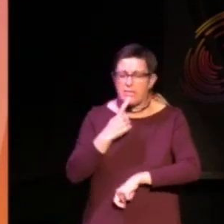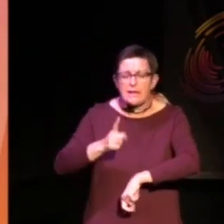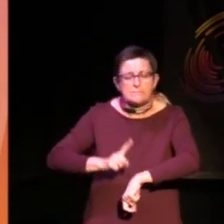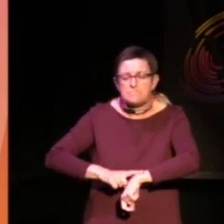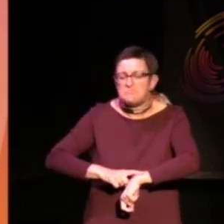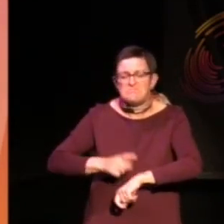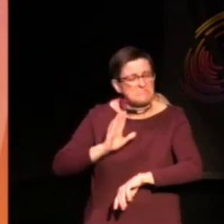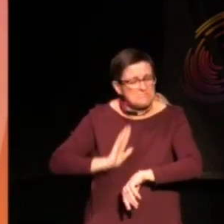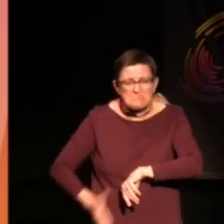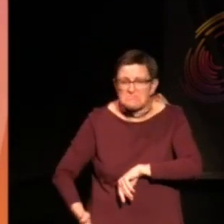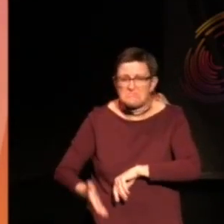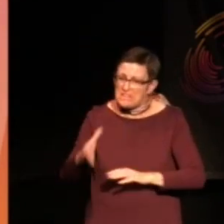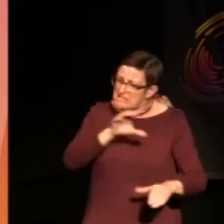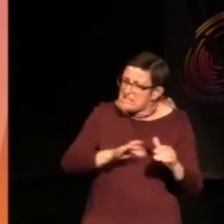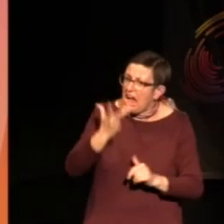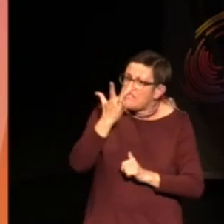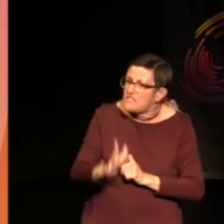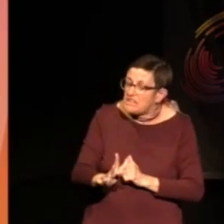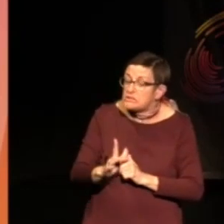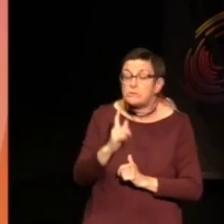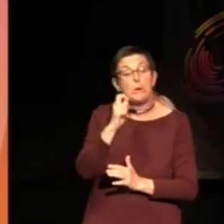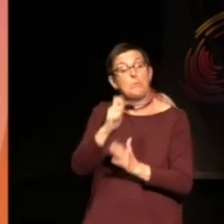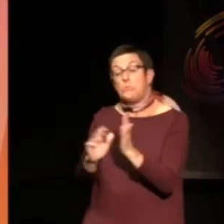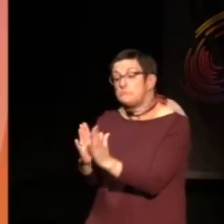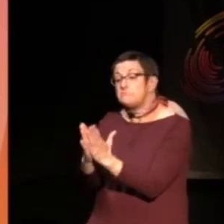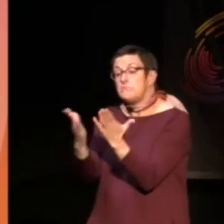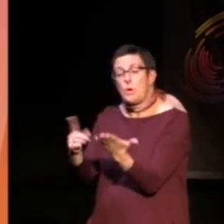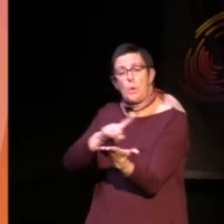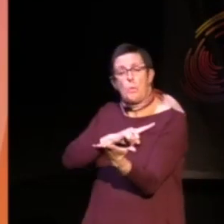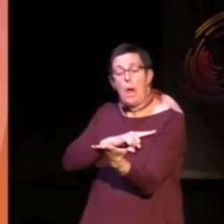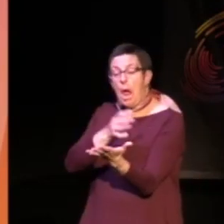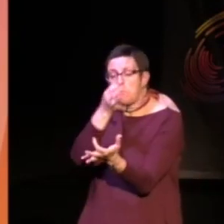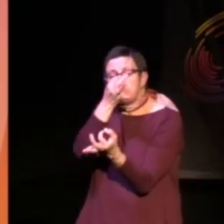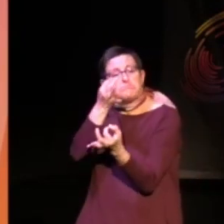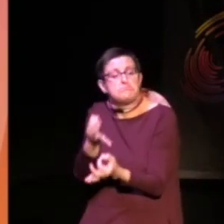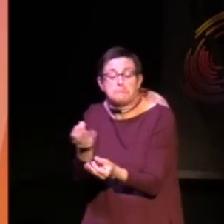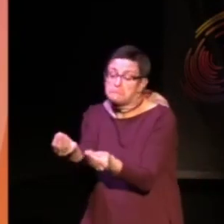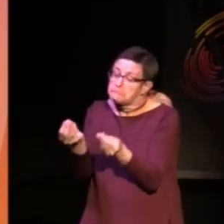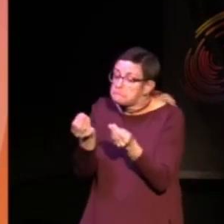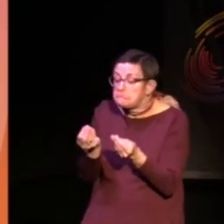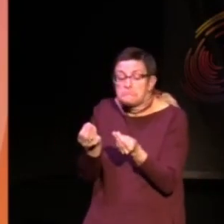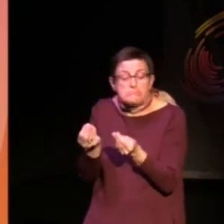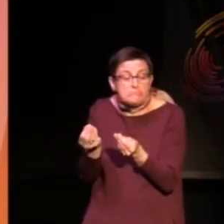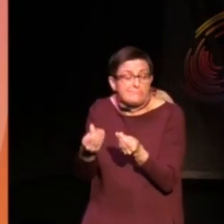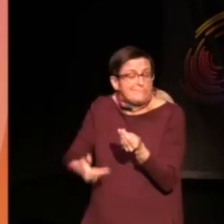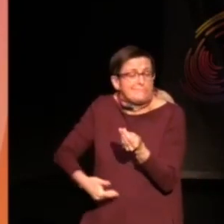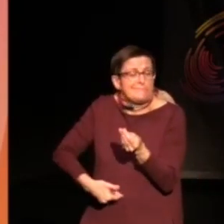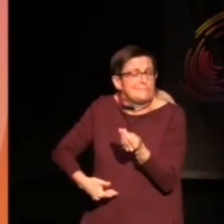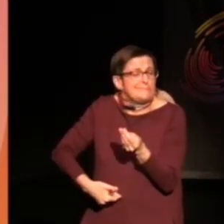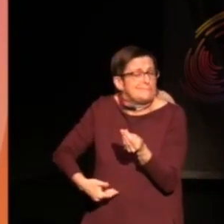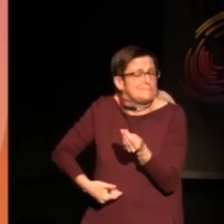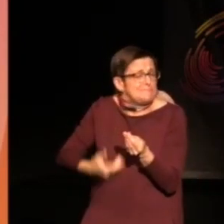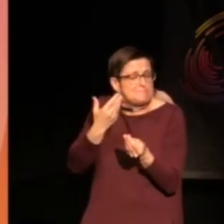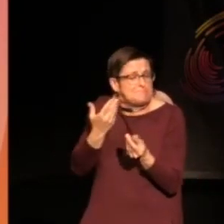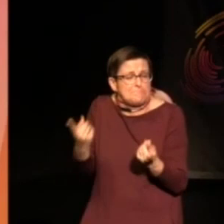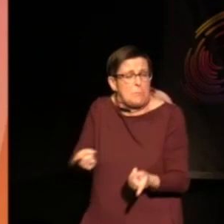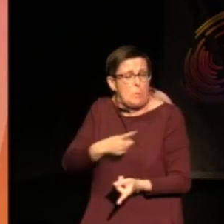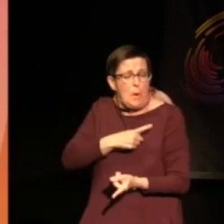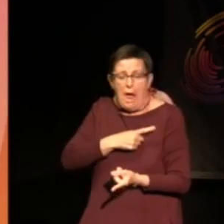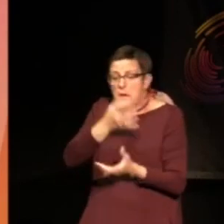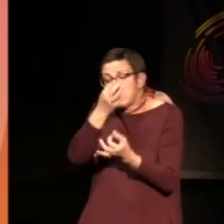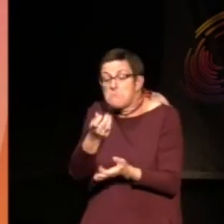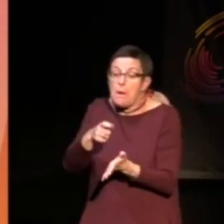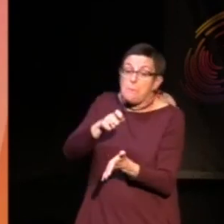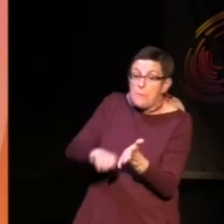fiction. I had purchased the book because it had intrigued me for a reason I could not quite comprehend.